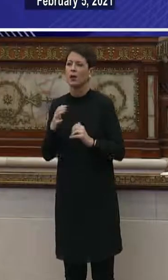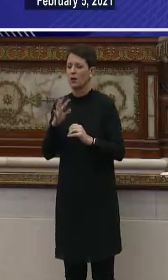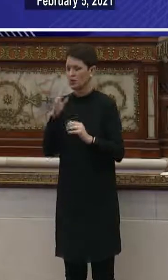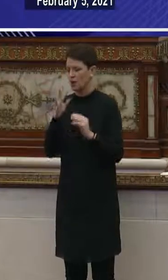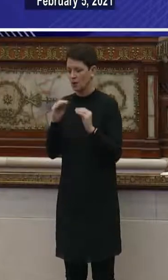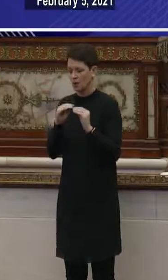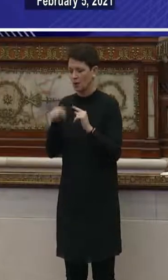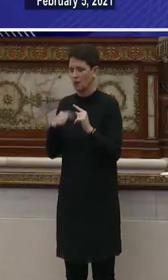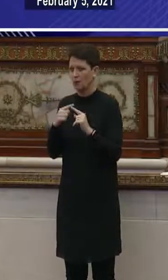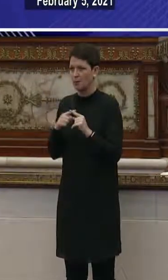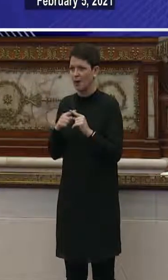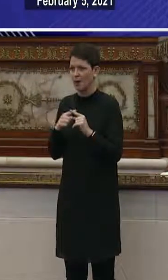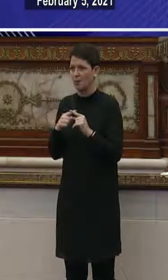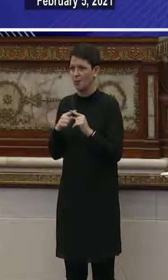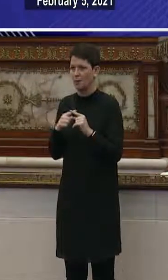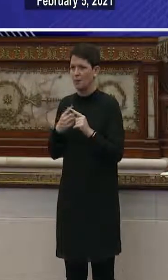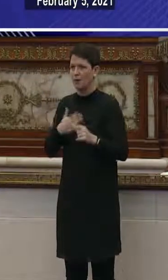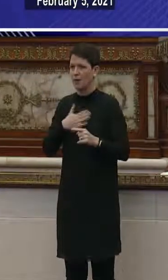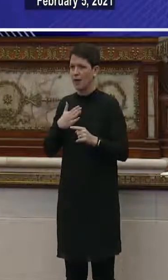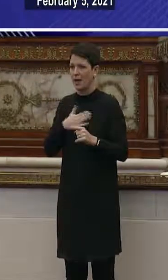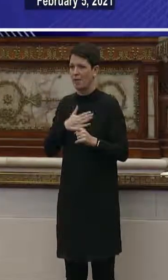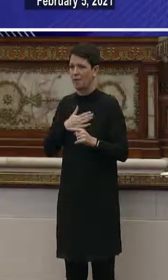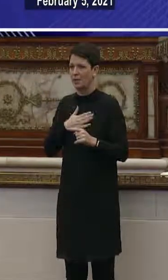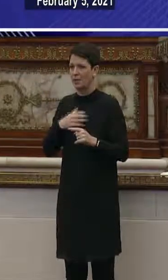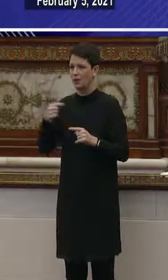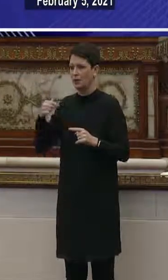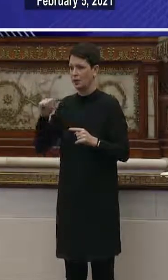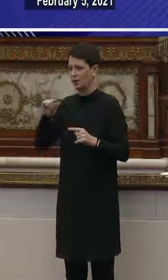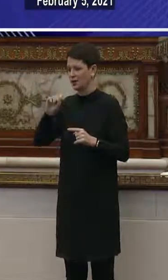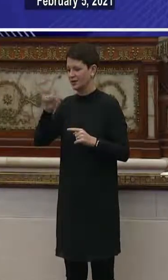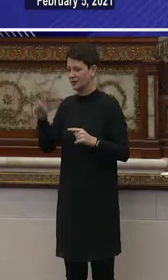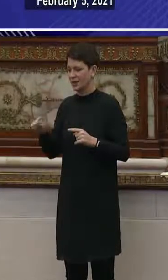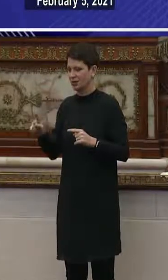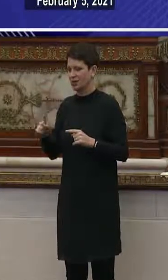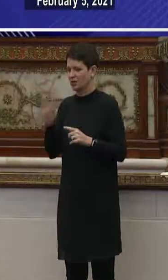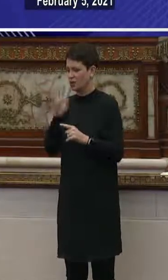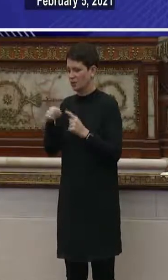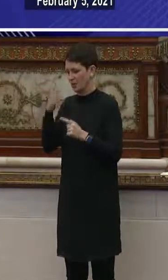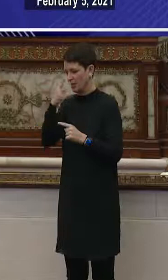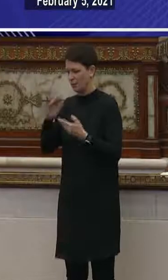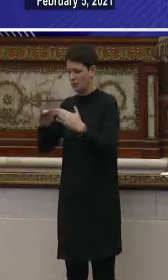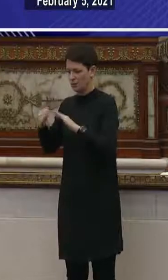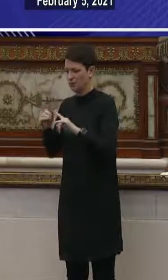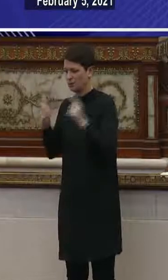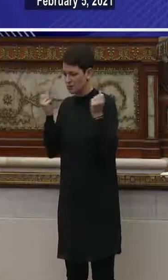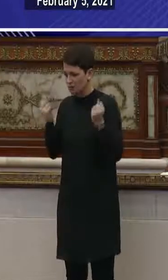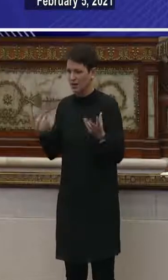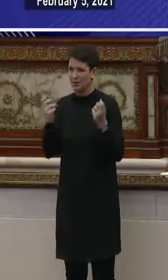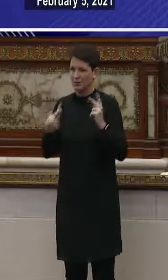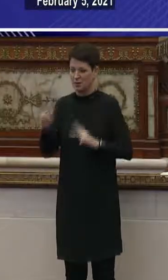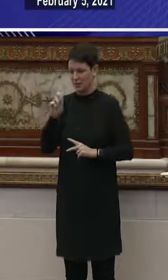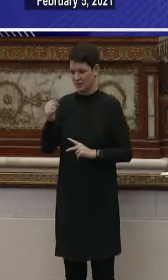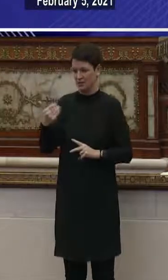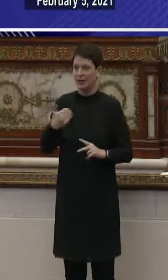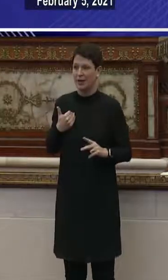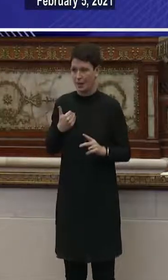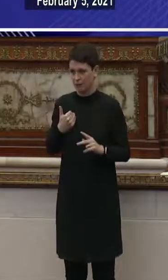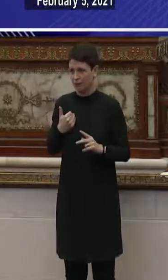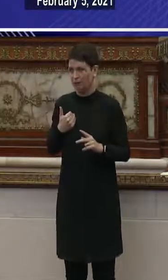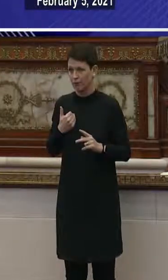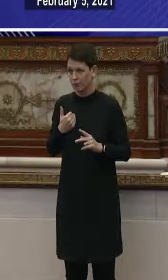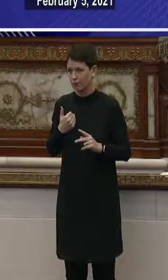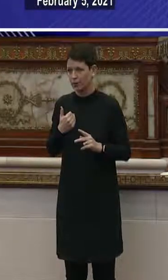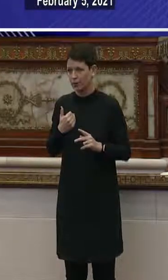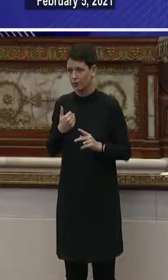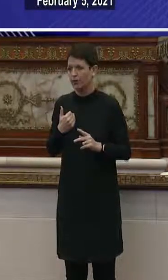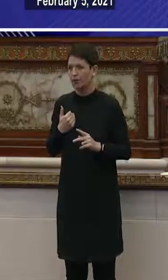bit about, I'm grateful that Councilmember Quinones Sanchez covered our immigrant communities, but there are many people with disabilities